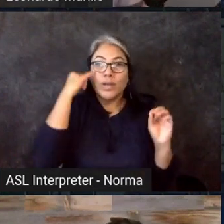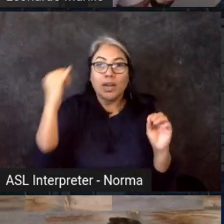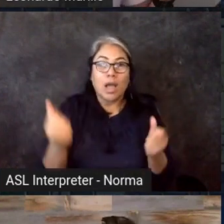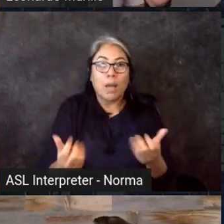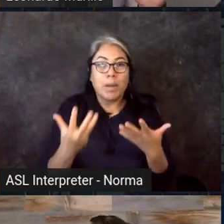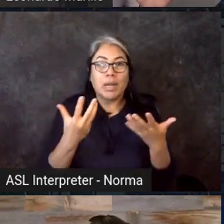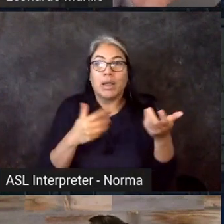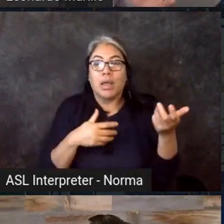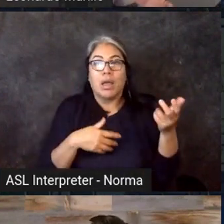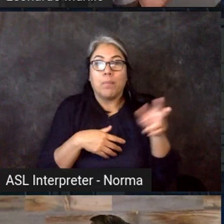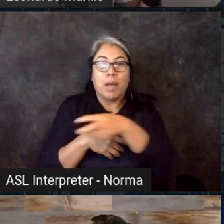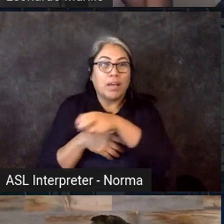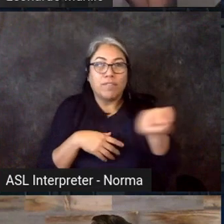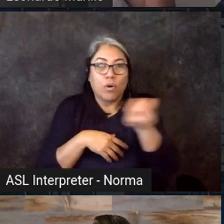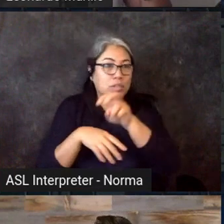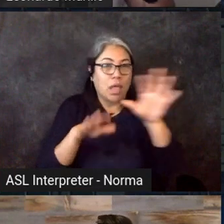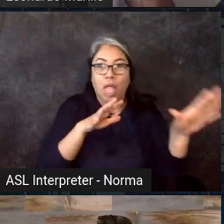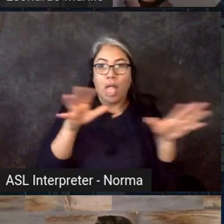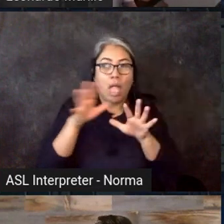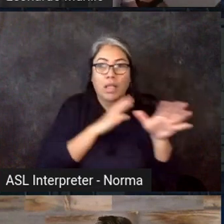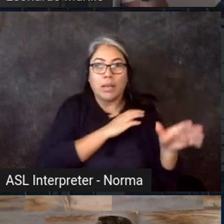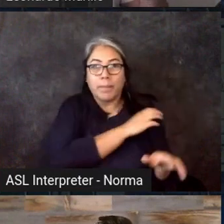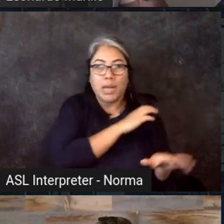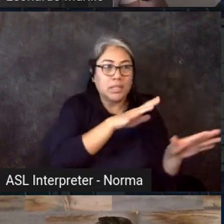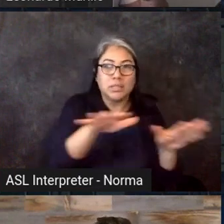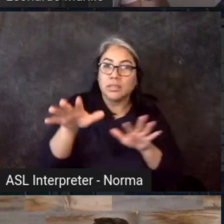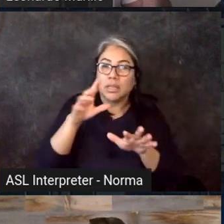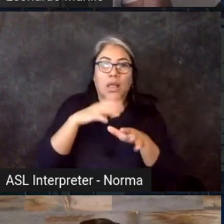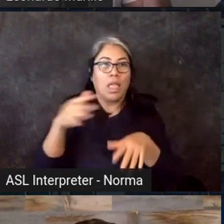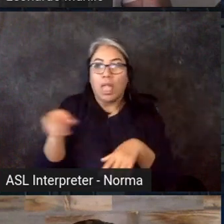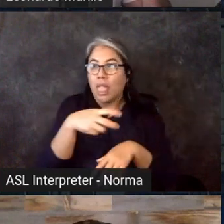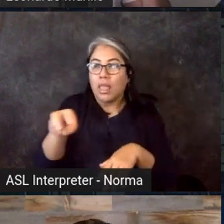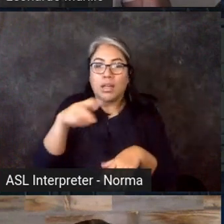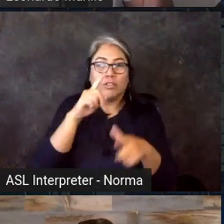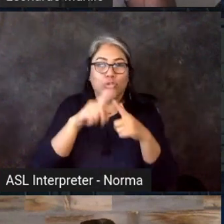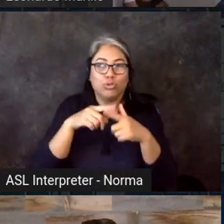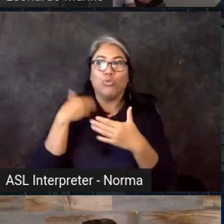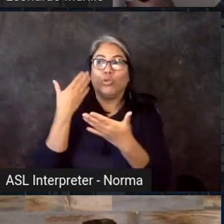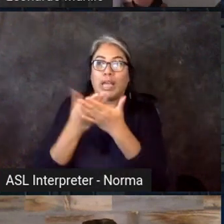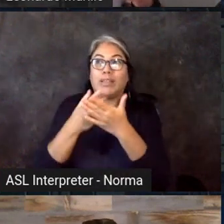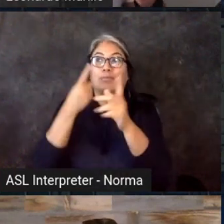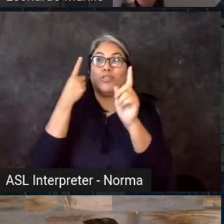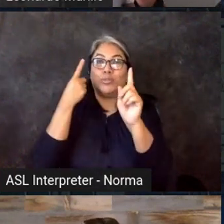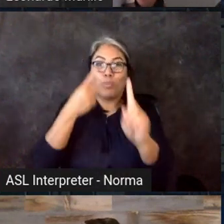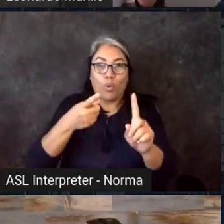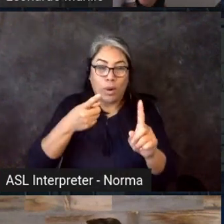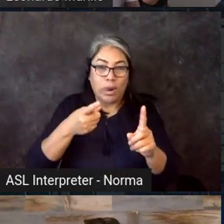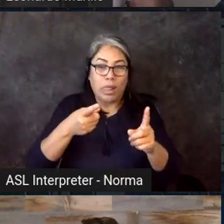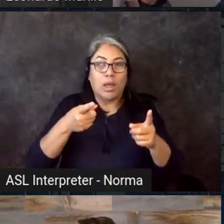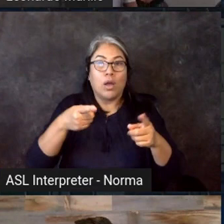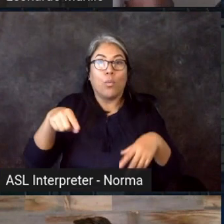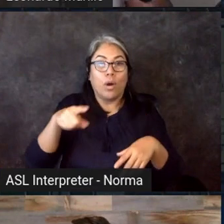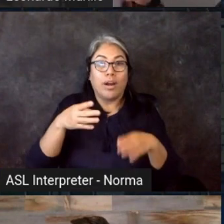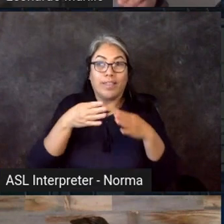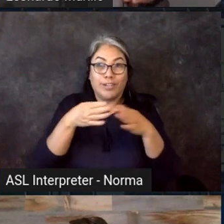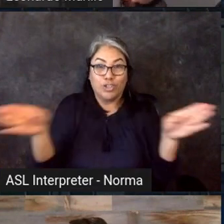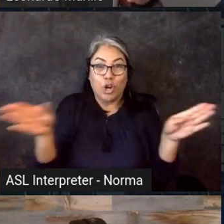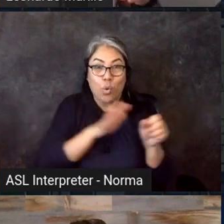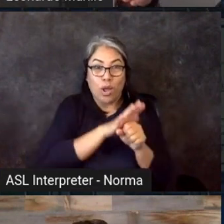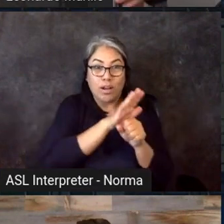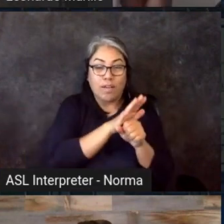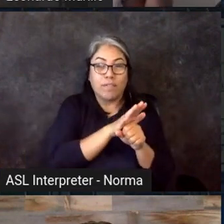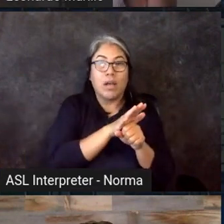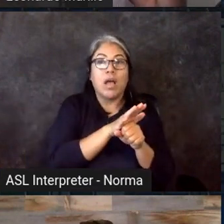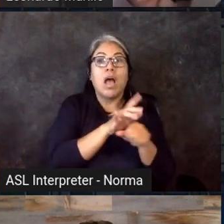meetings with the community we had to go through to get them to this point where they're general enough while being specific